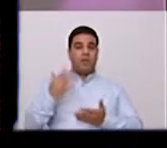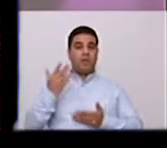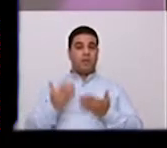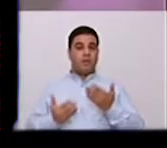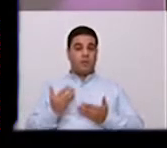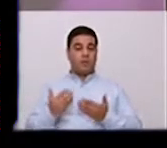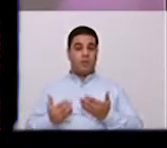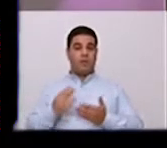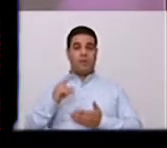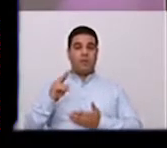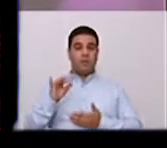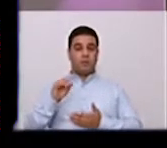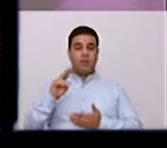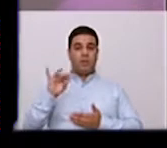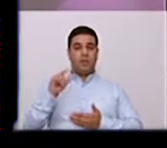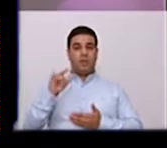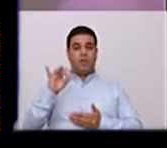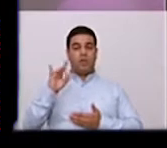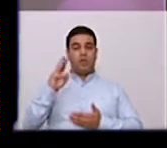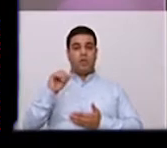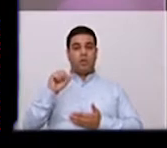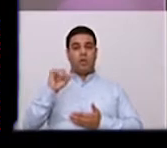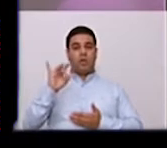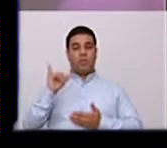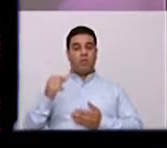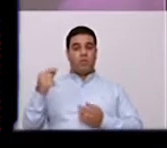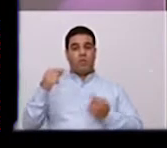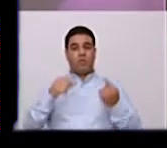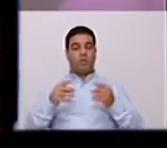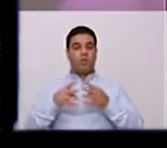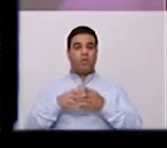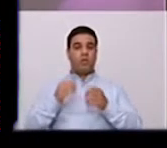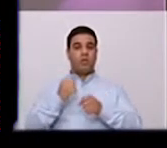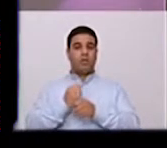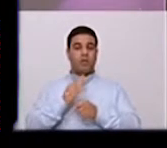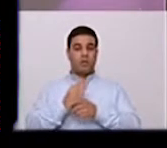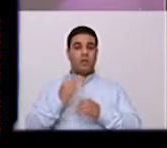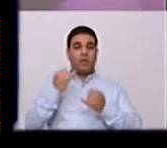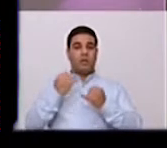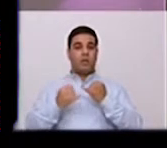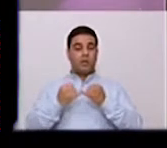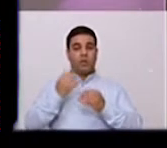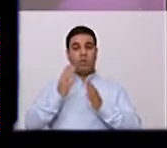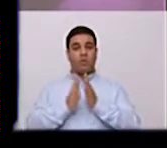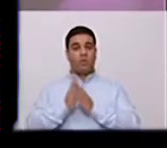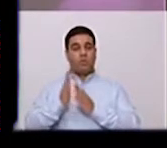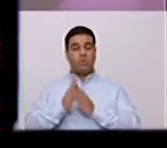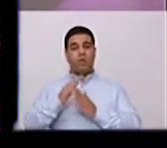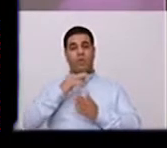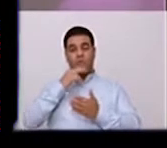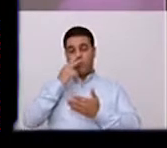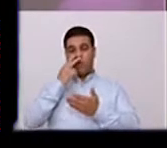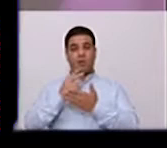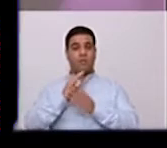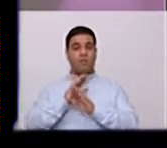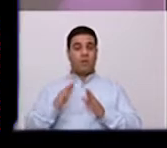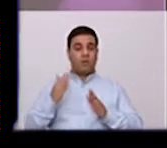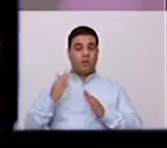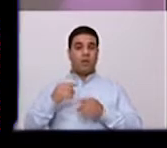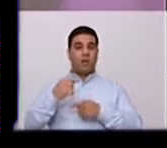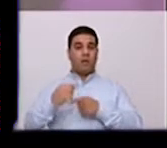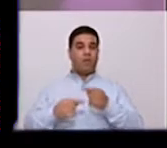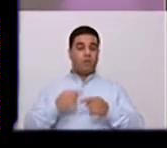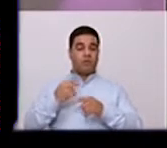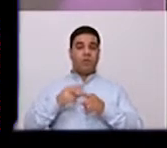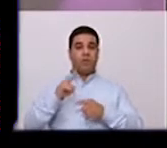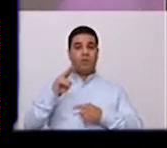agar digitrizigota arpalar o'zaro chaqishtirilsa, sariq o'simliklarni e'tiborga olmaganda